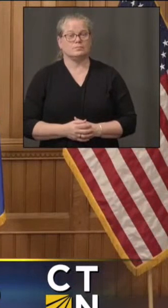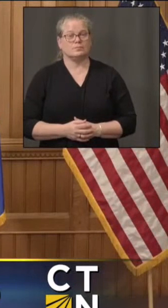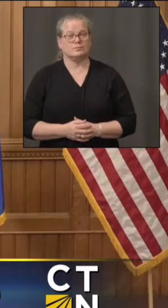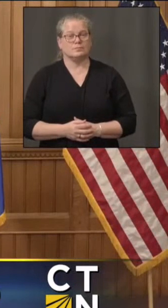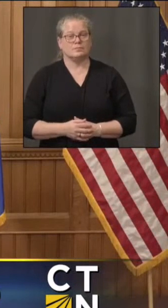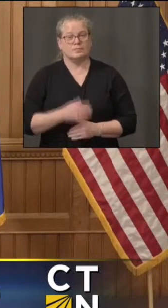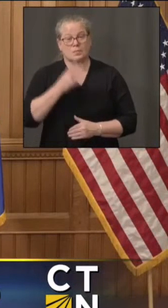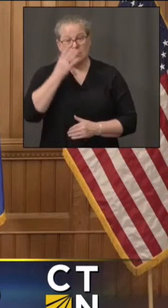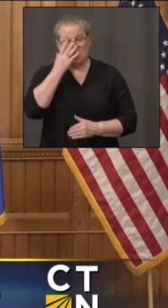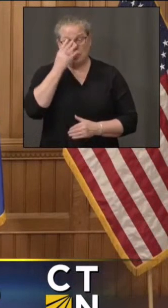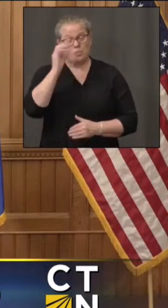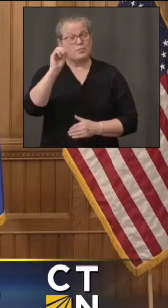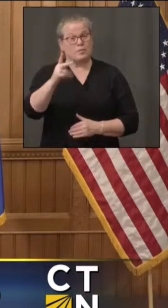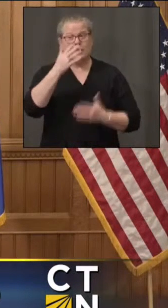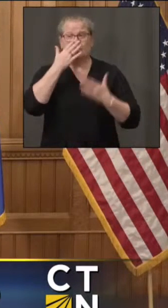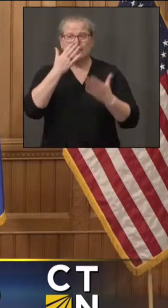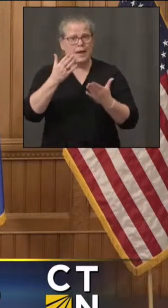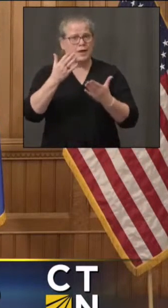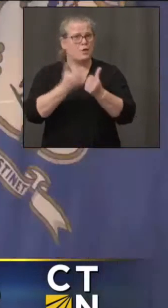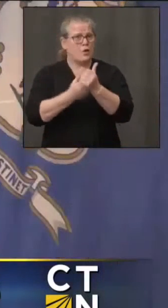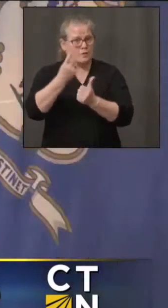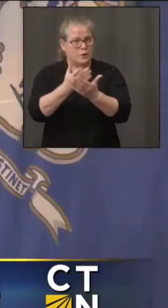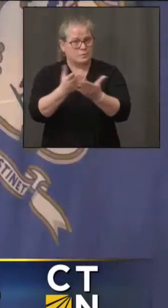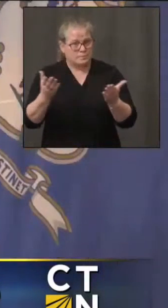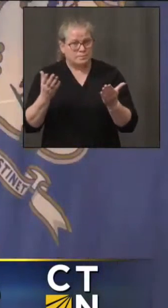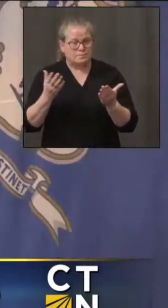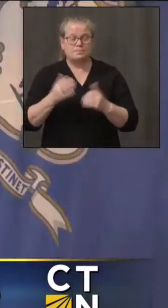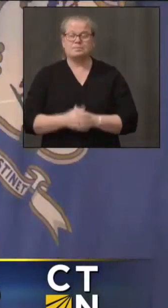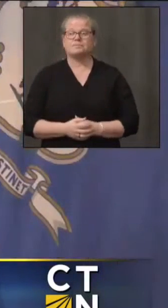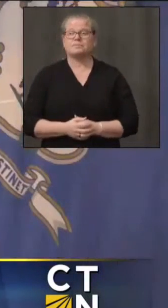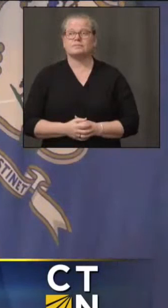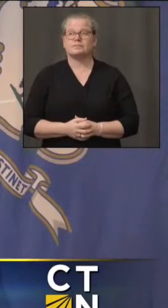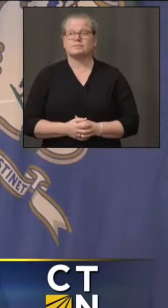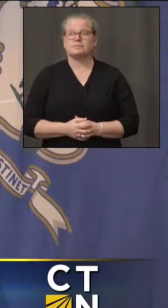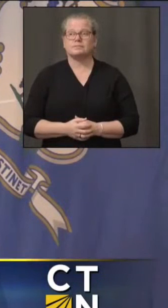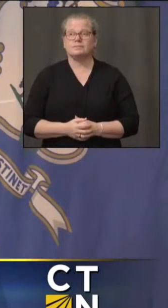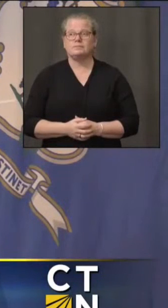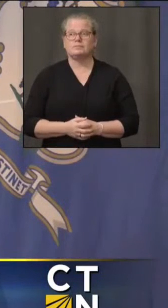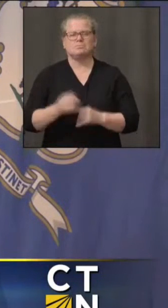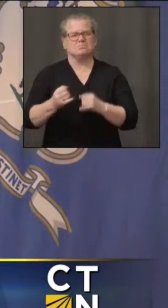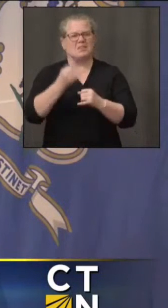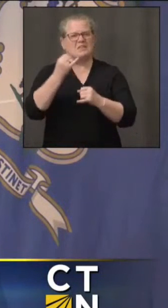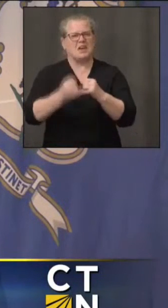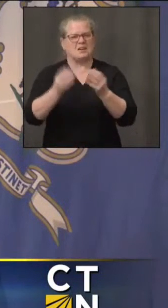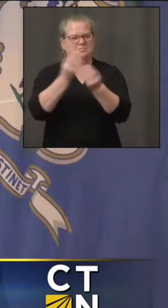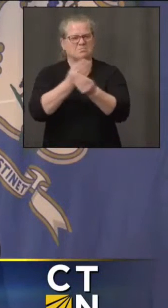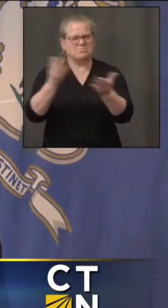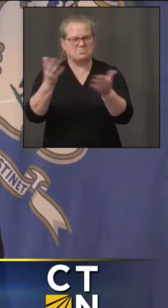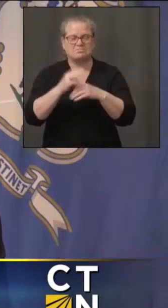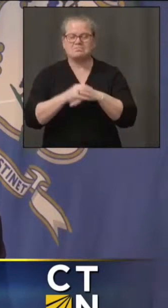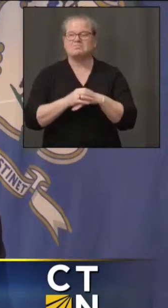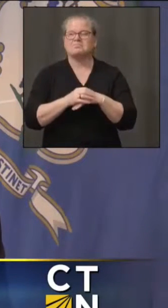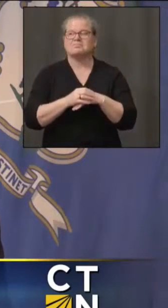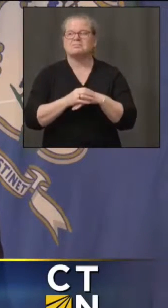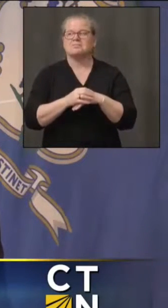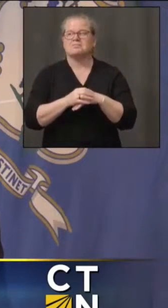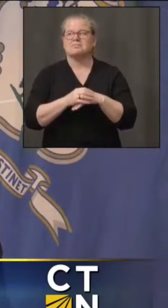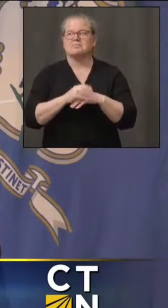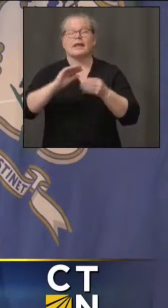All right, thank you, folks. Let me just say, when you see the positivity rate going from